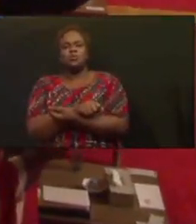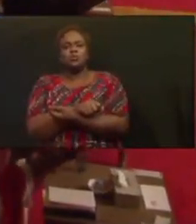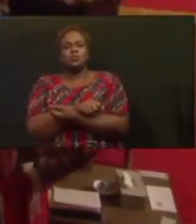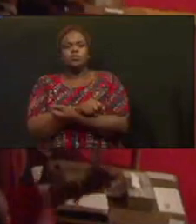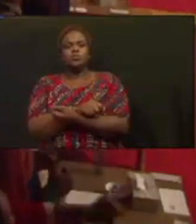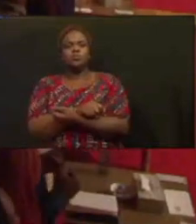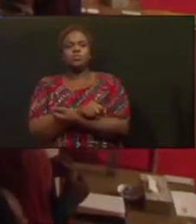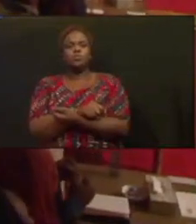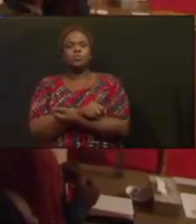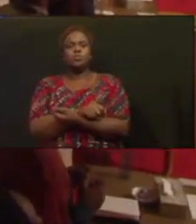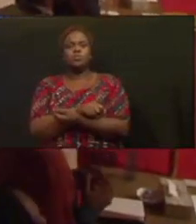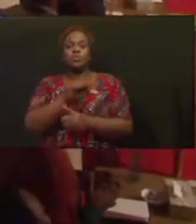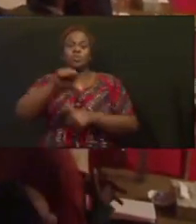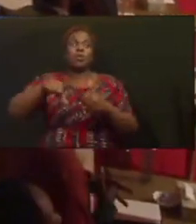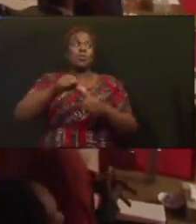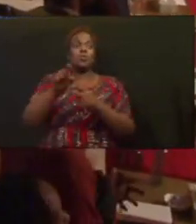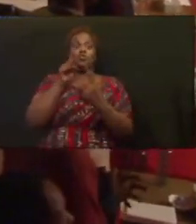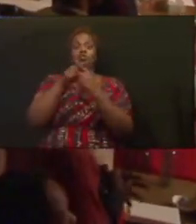We're about to pray.